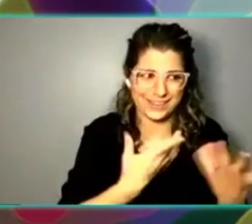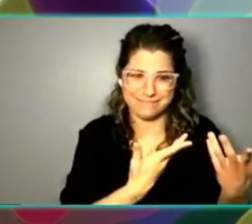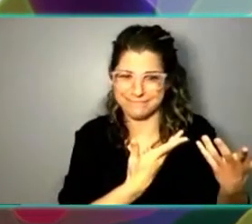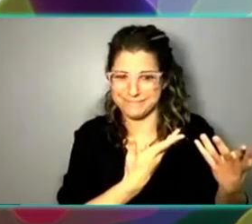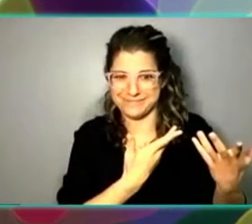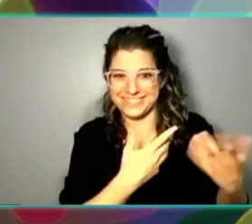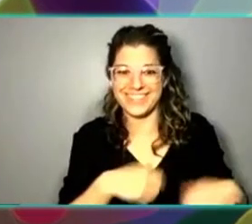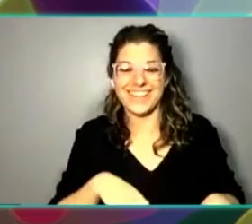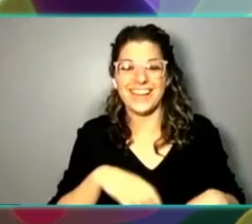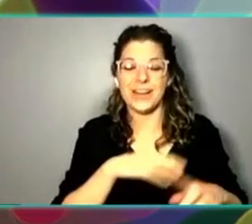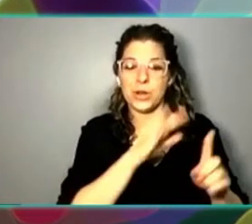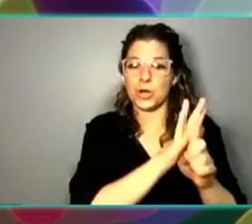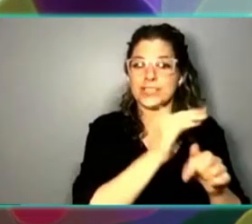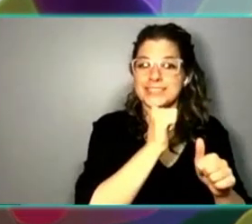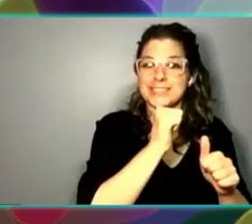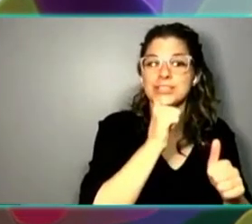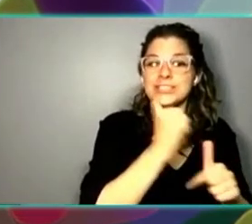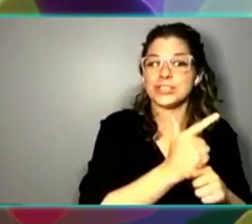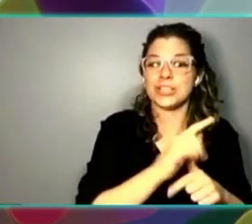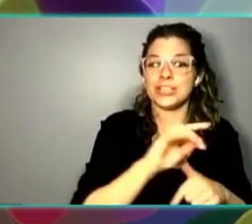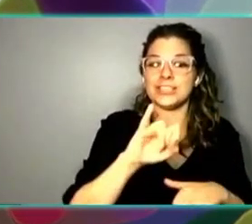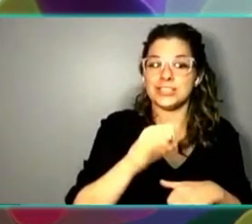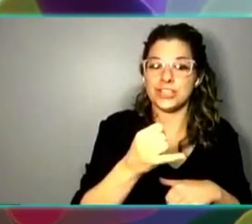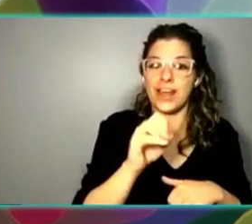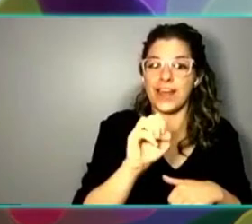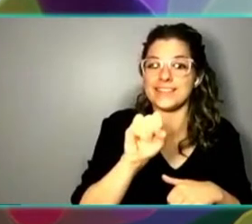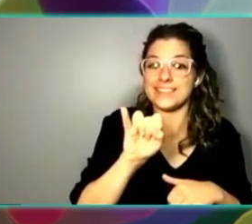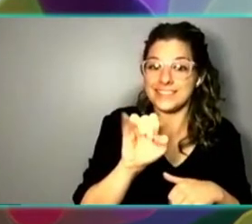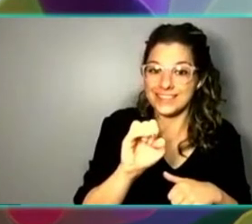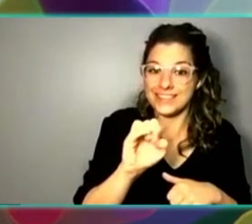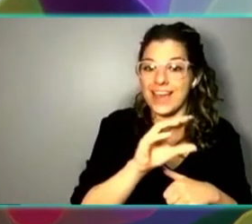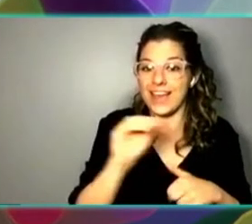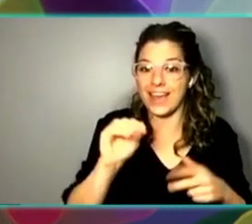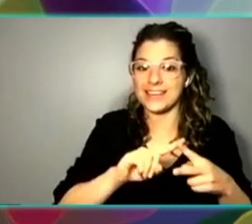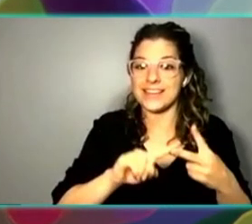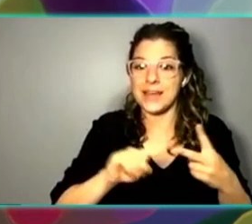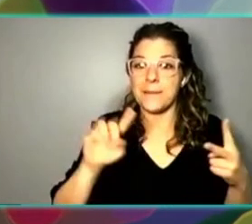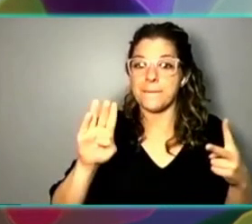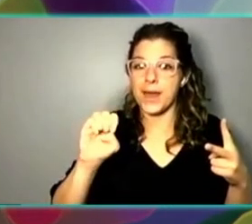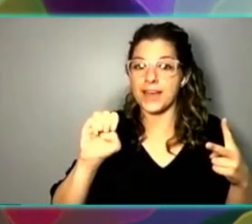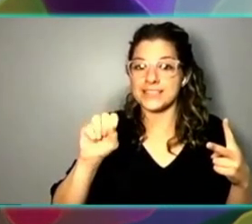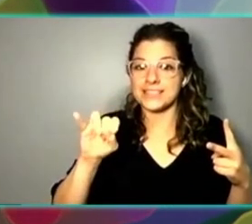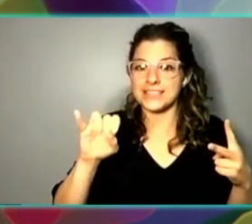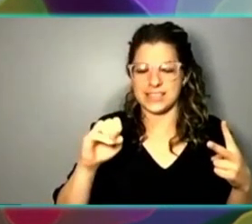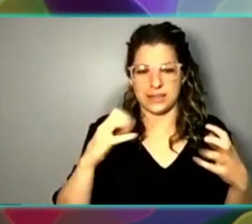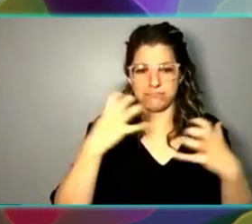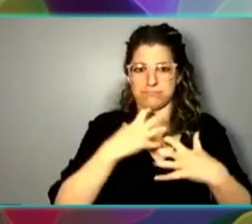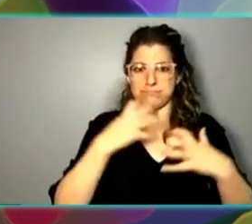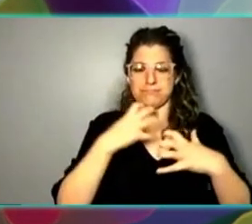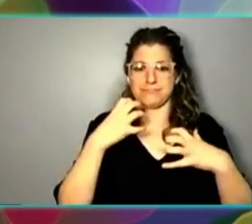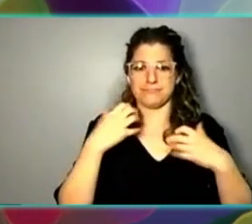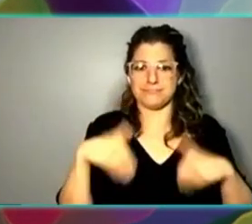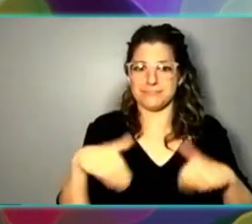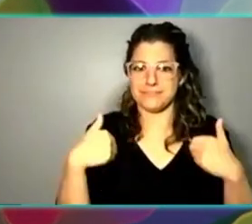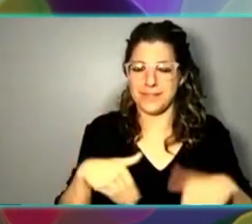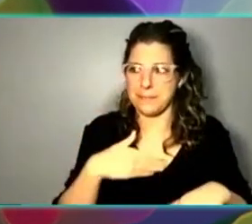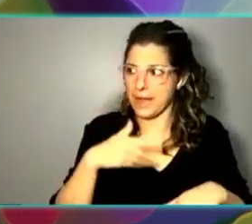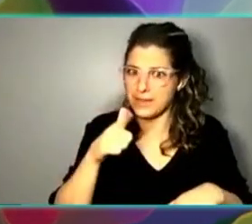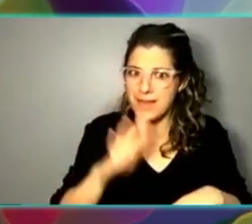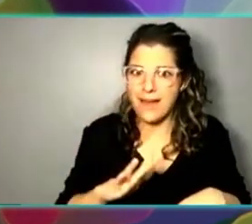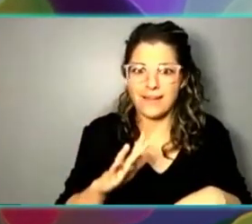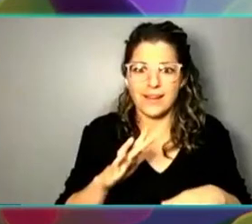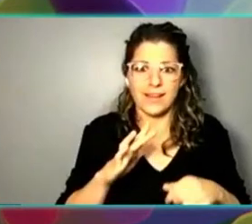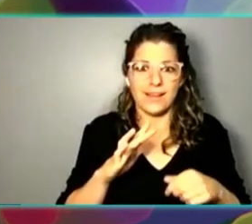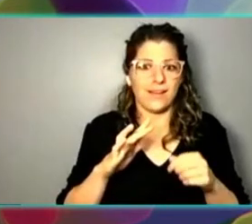and her sister, Jessie and Bessie, really just was like, wow, like, oh my God, like this is a complete